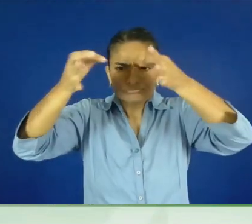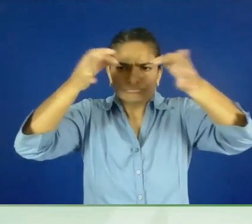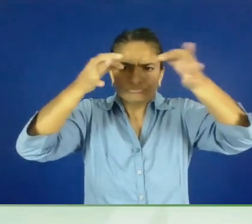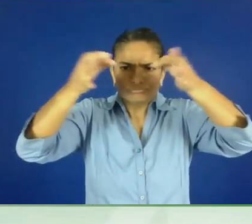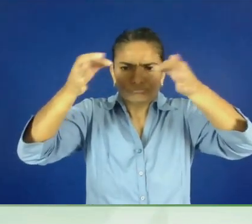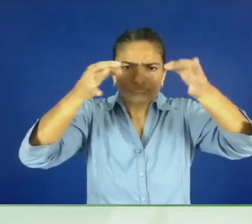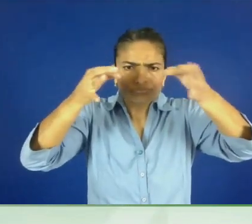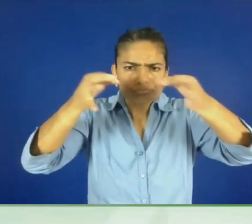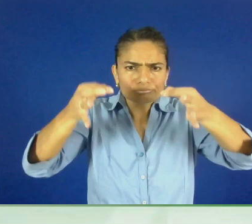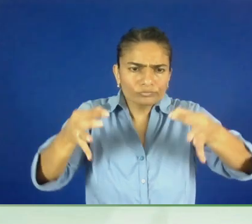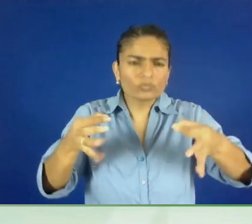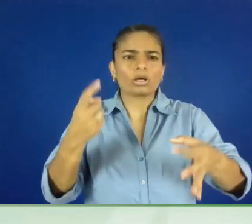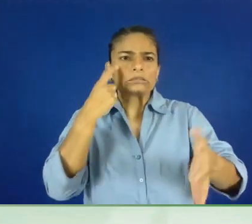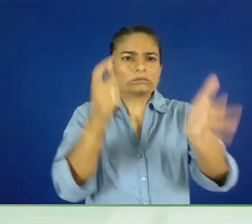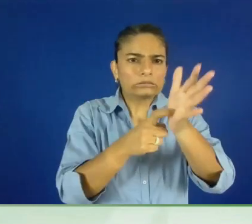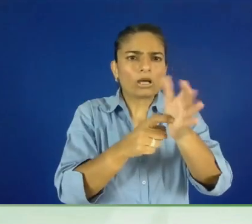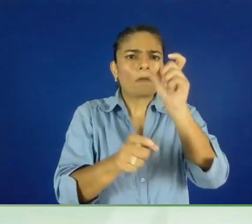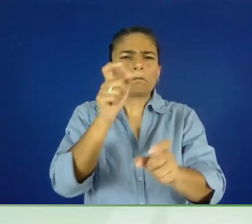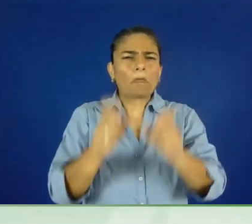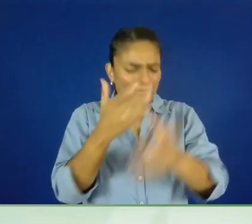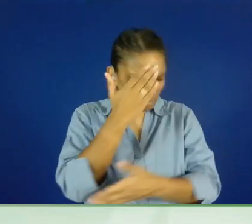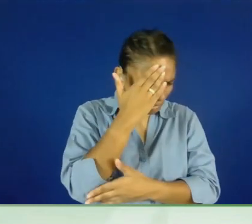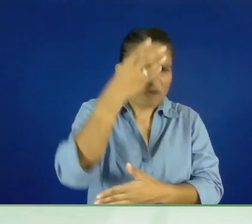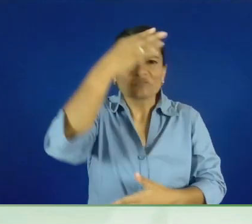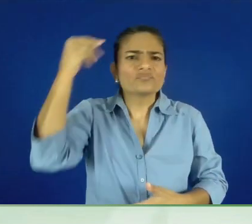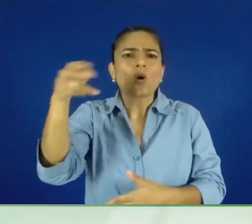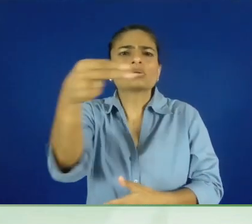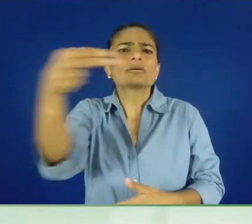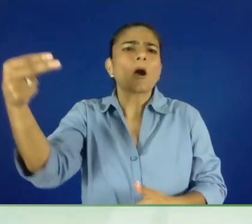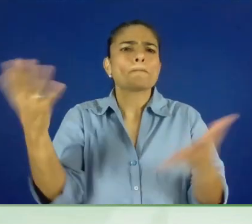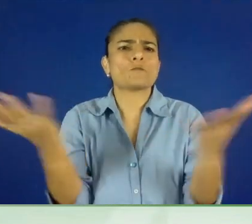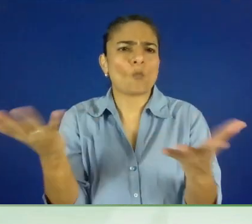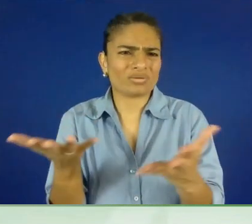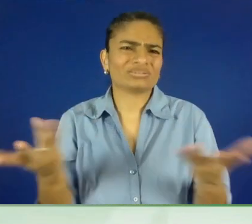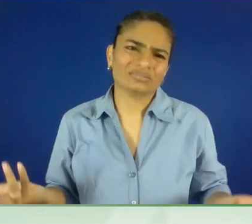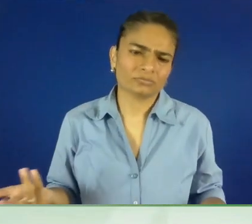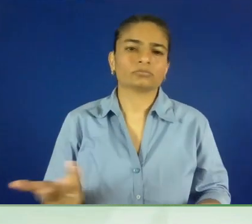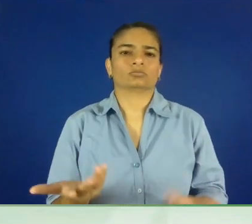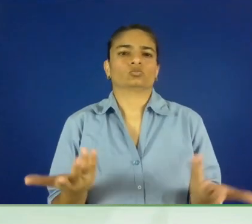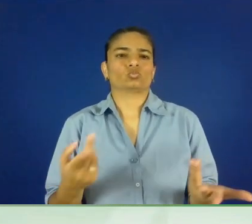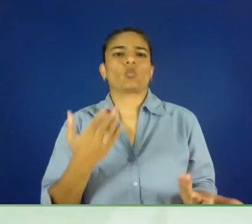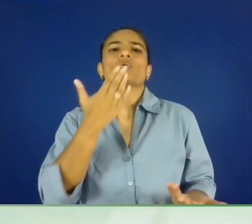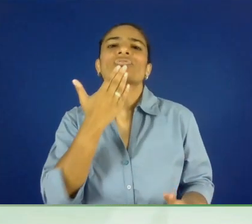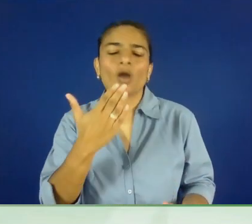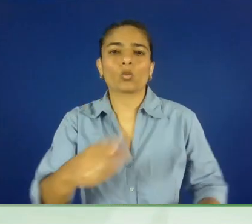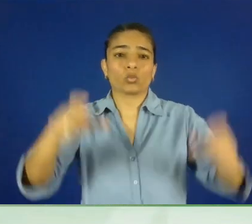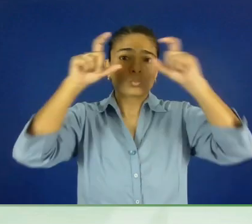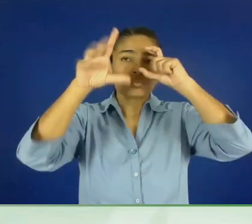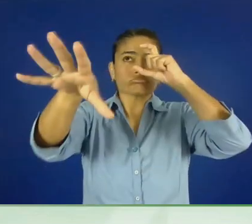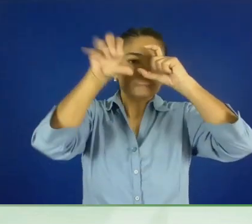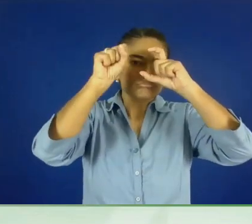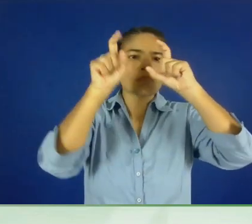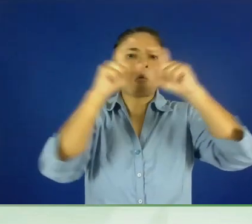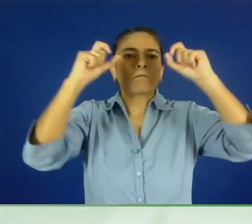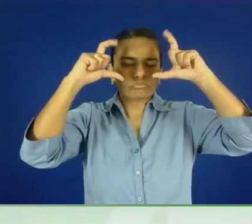Eyes? Yeah, the Be My Eyes, thank you. If you have the Be My Eyes and it says, hey, this is the person in front of you, this is really nice because it